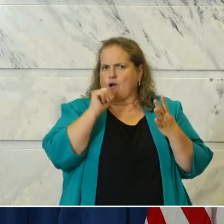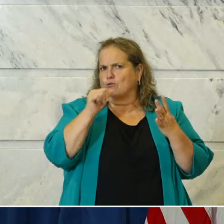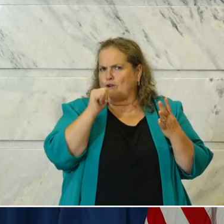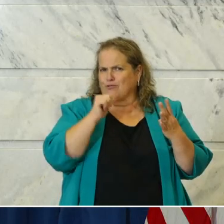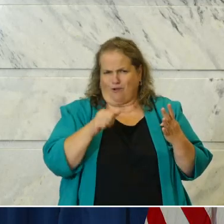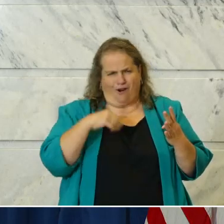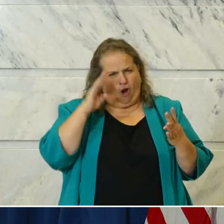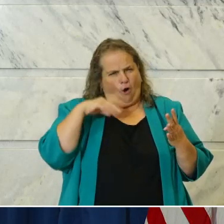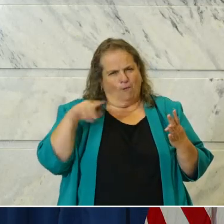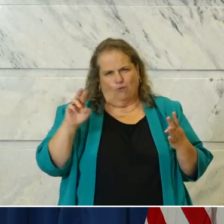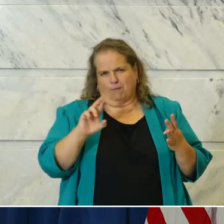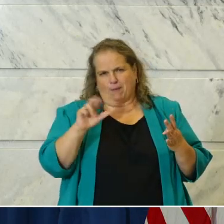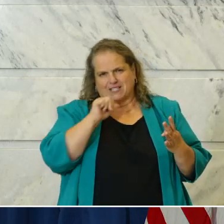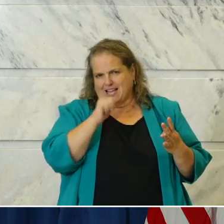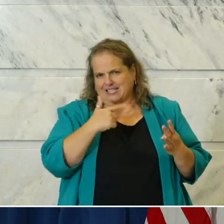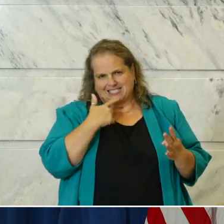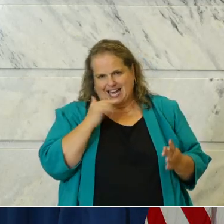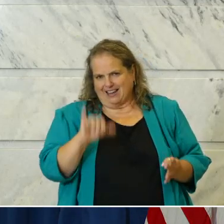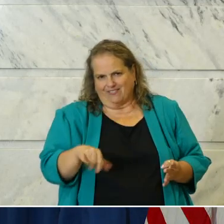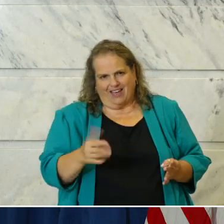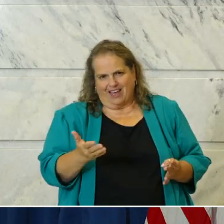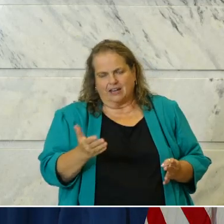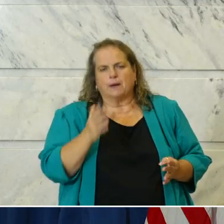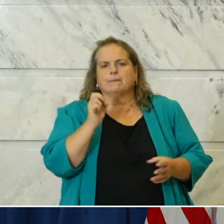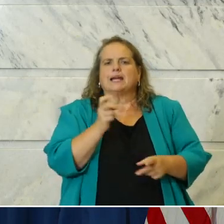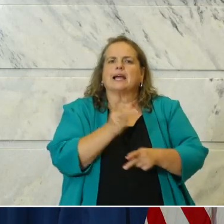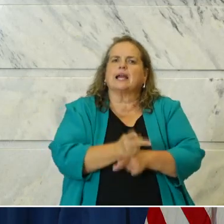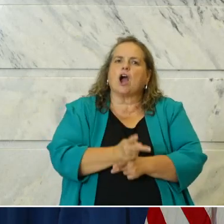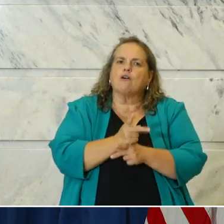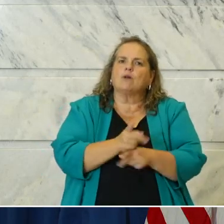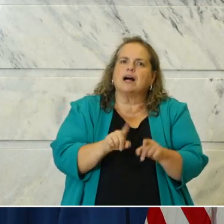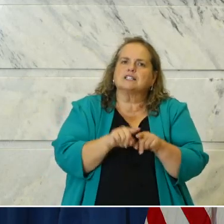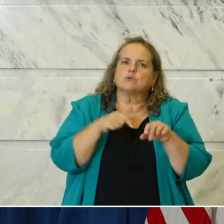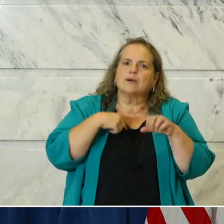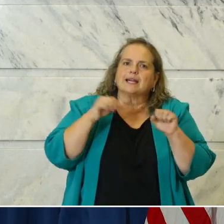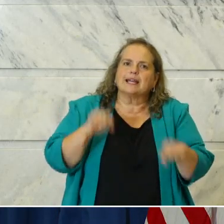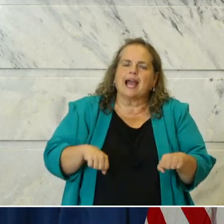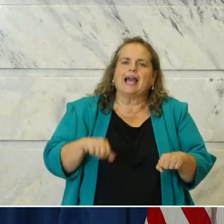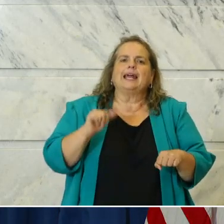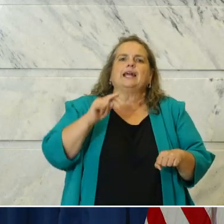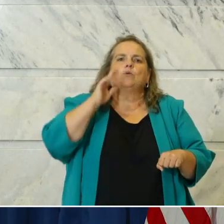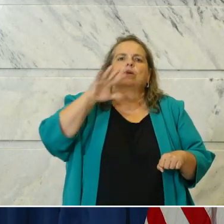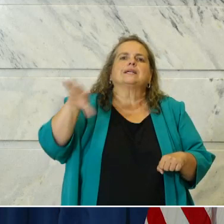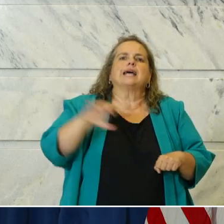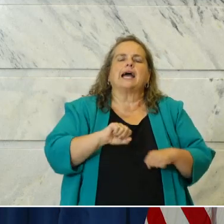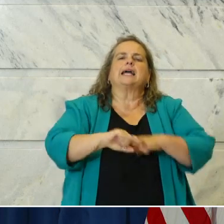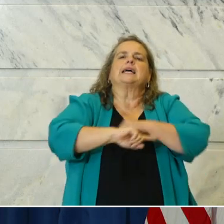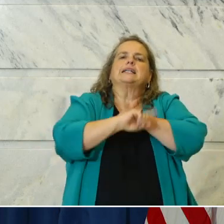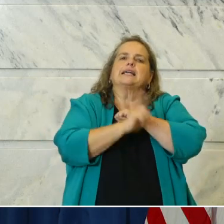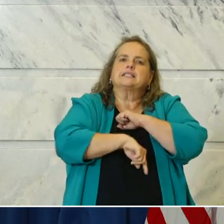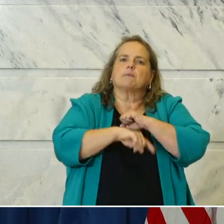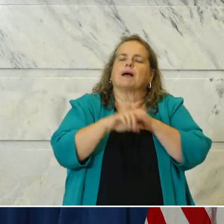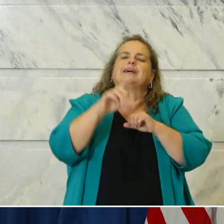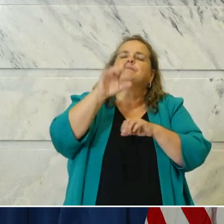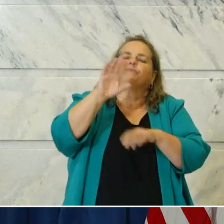as careful as we can be. And it's going to take some discipline. I keep talking because I see it about